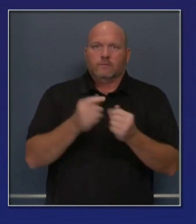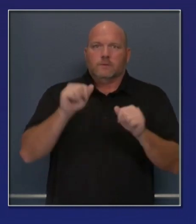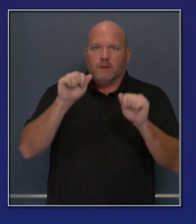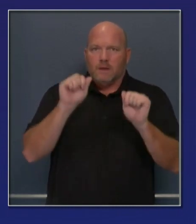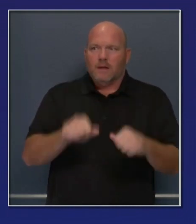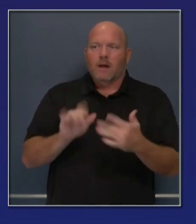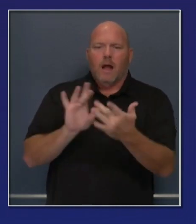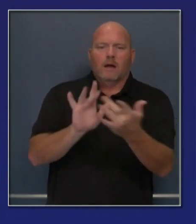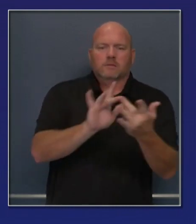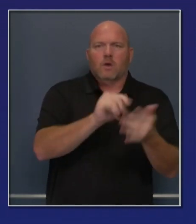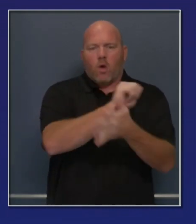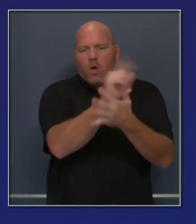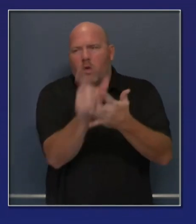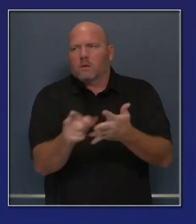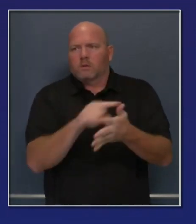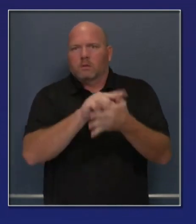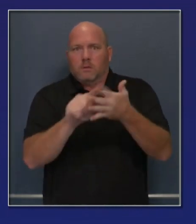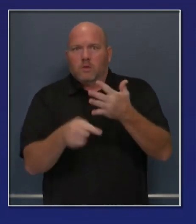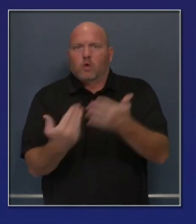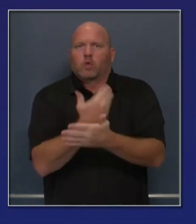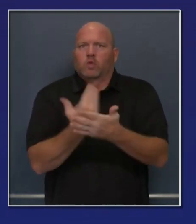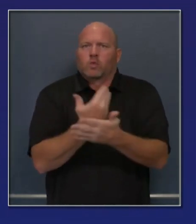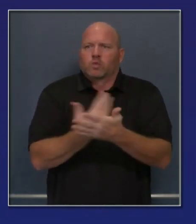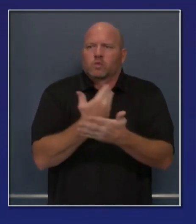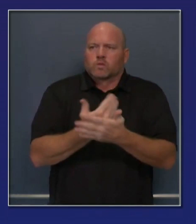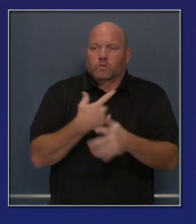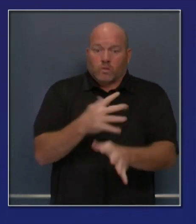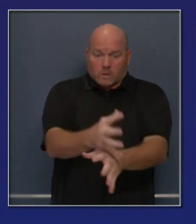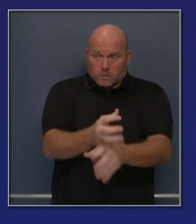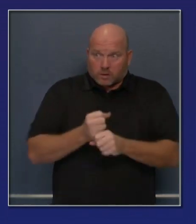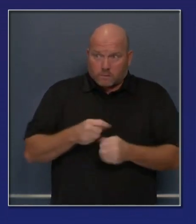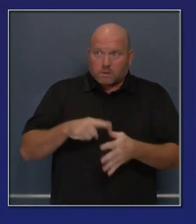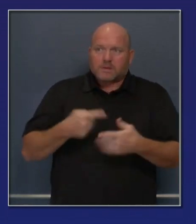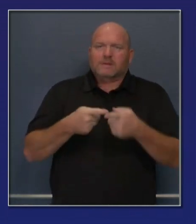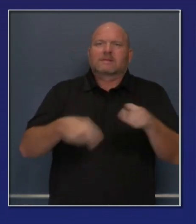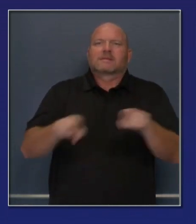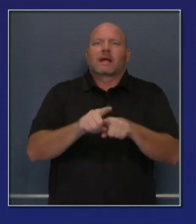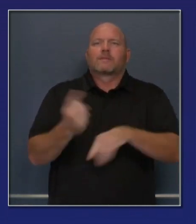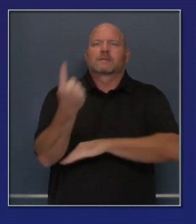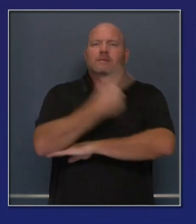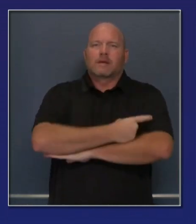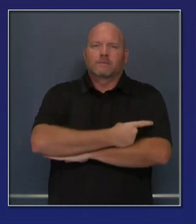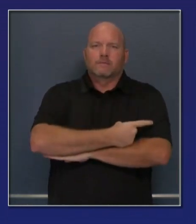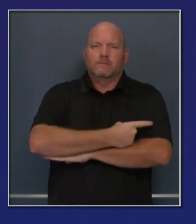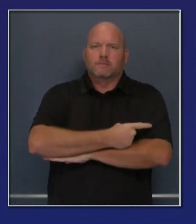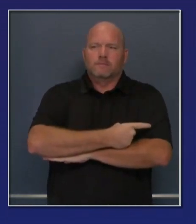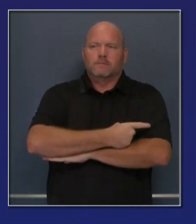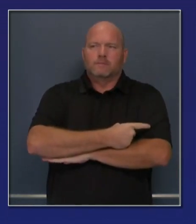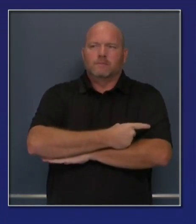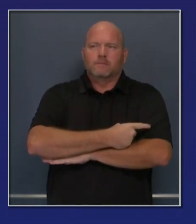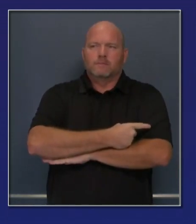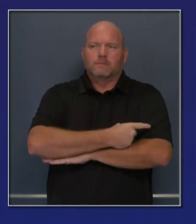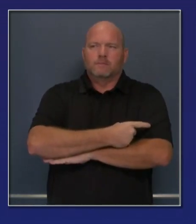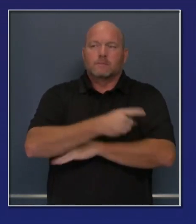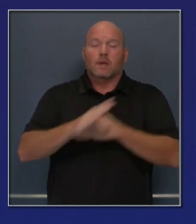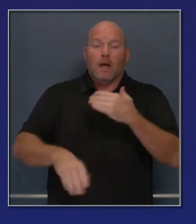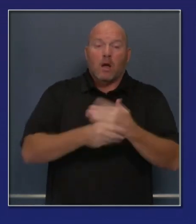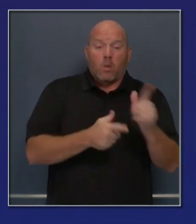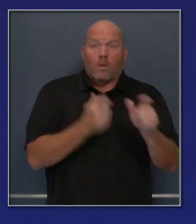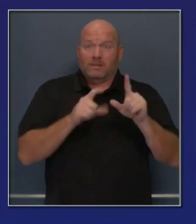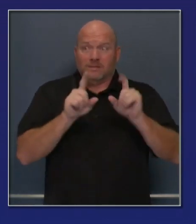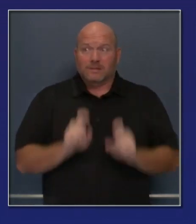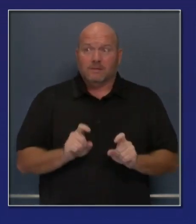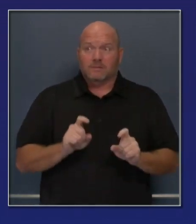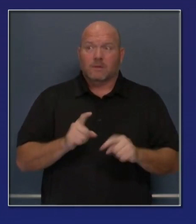new cases that they receive results for on that same day. So the addition of quick testing with quick